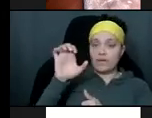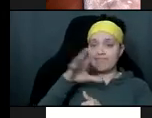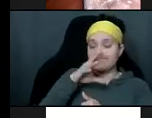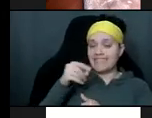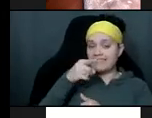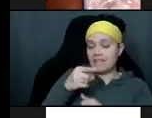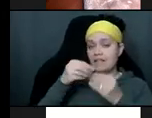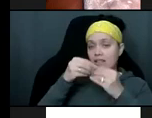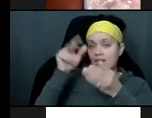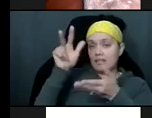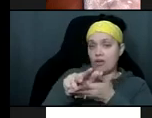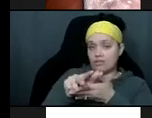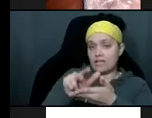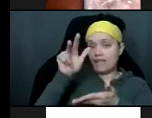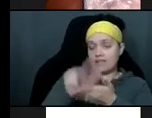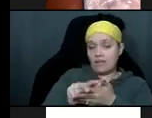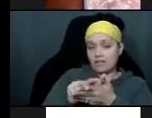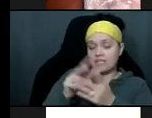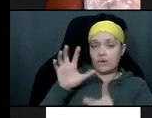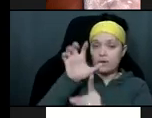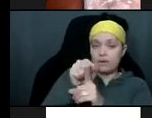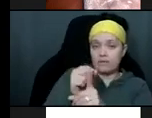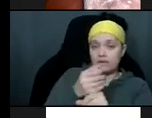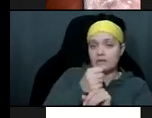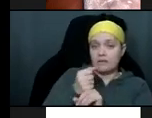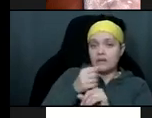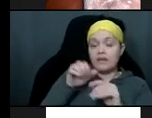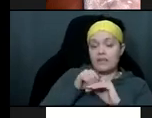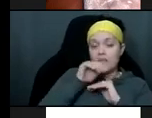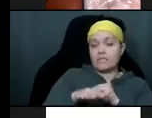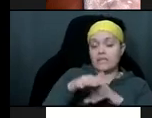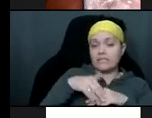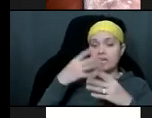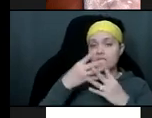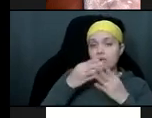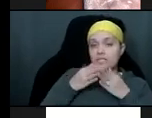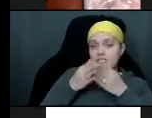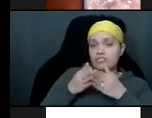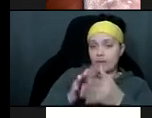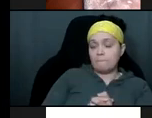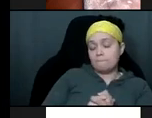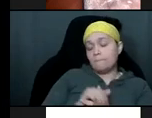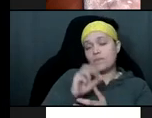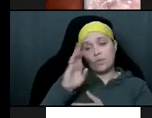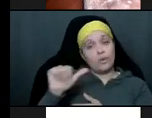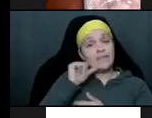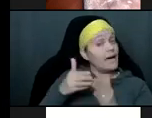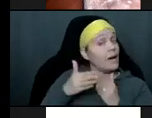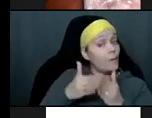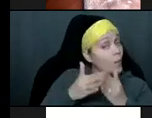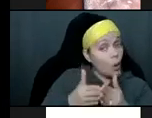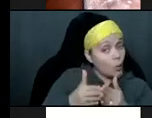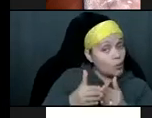they lost, and they were captured. And they were sent away on a prison ship. Well, not a boat, a